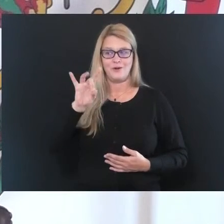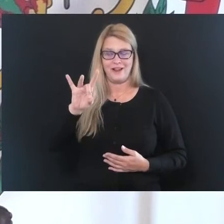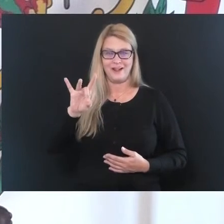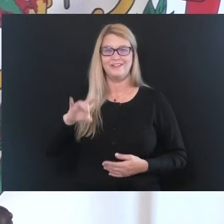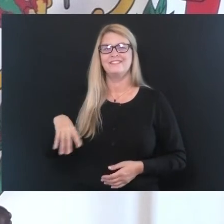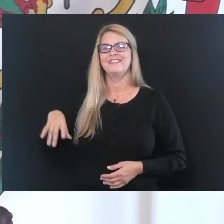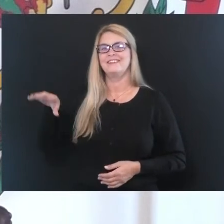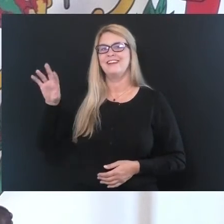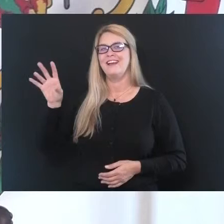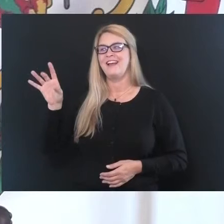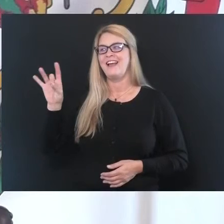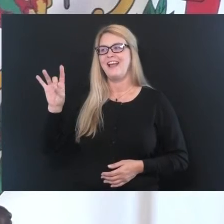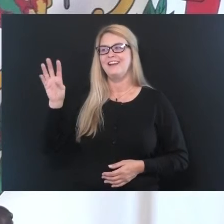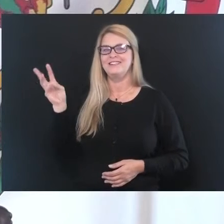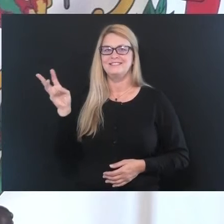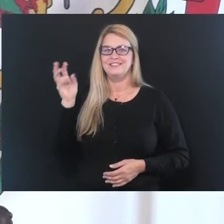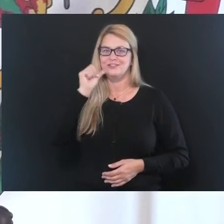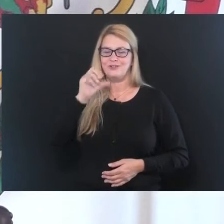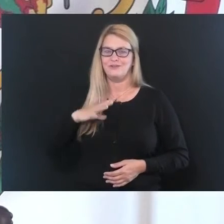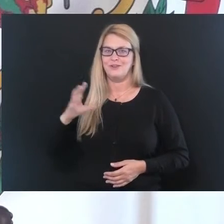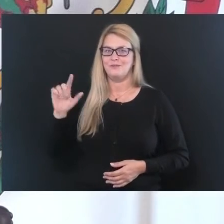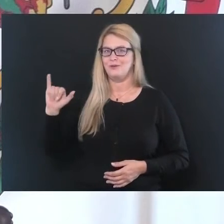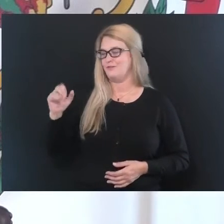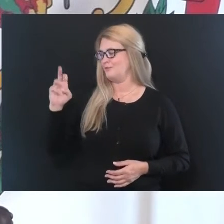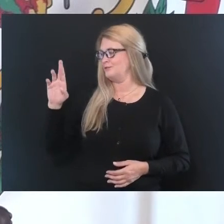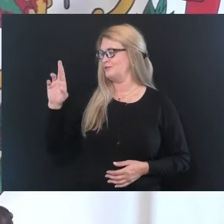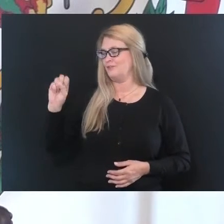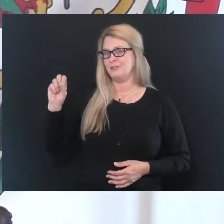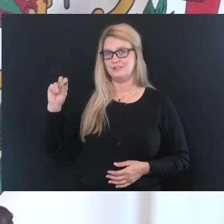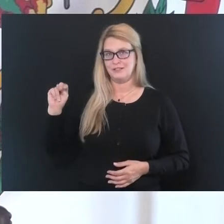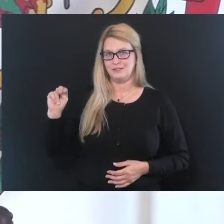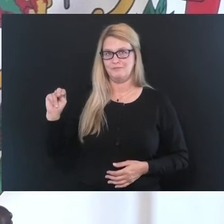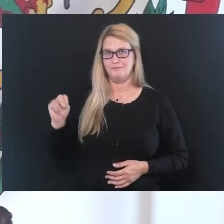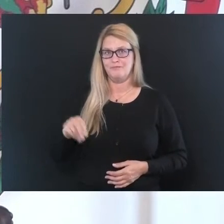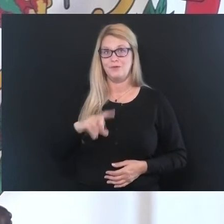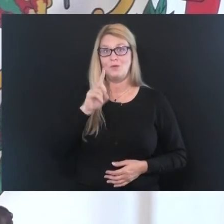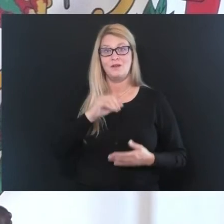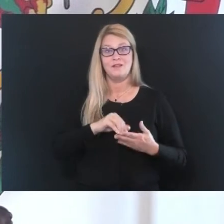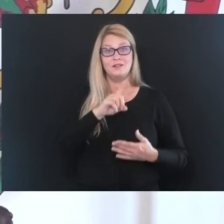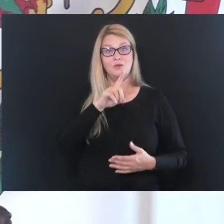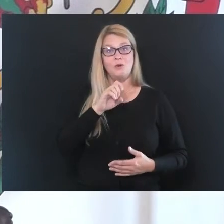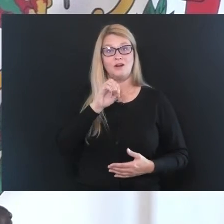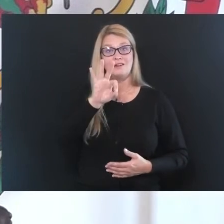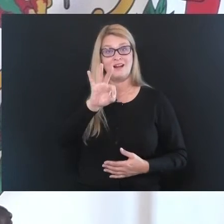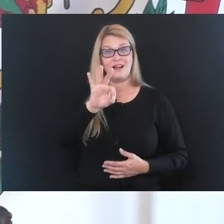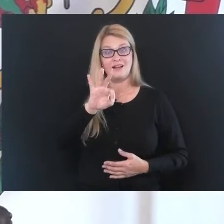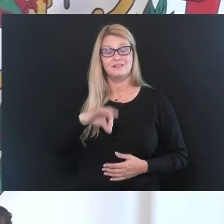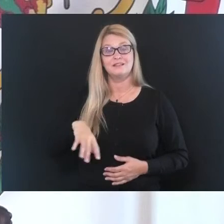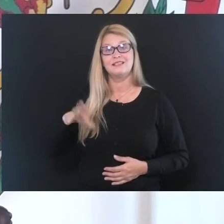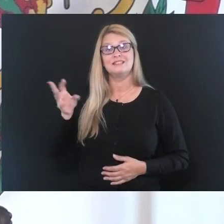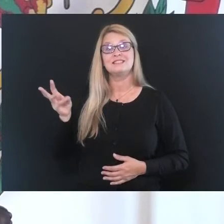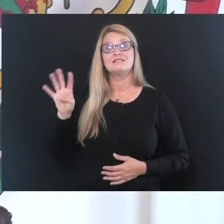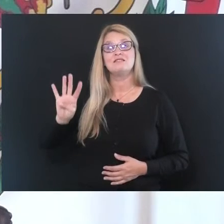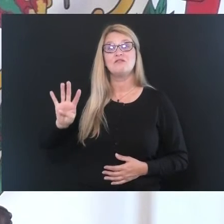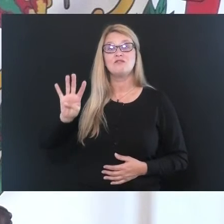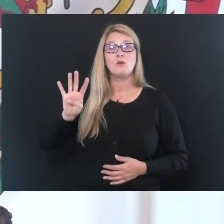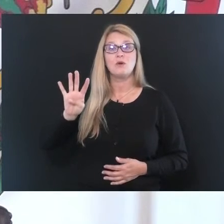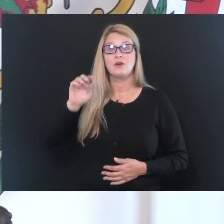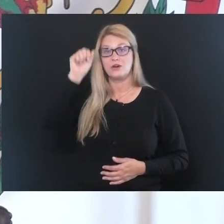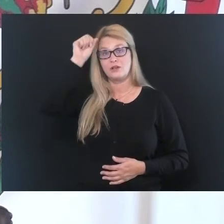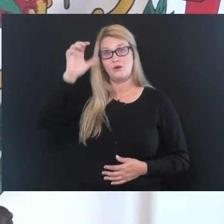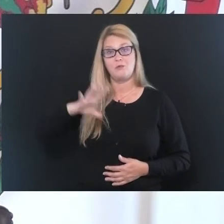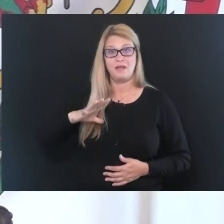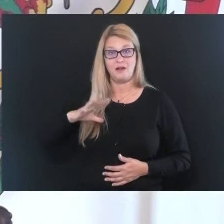an 86-year-old female from Jefferson County. Our 1,109th death, a 64-year-old male from